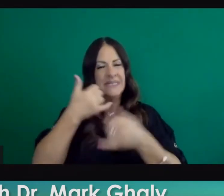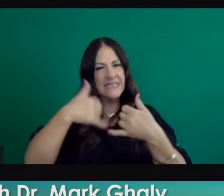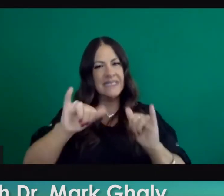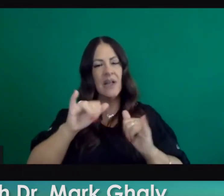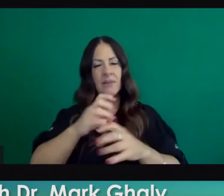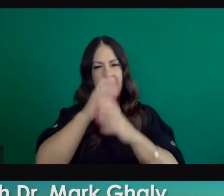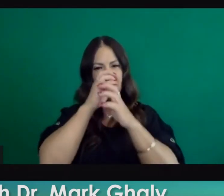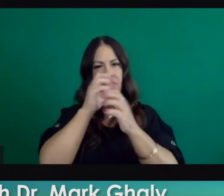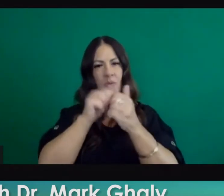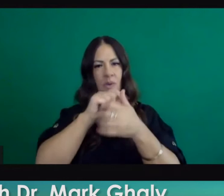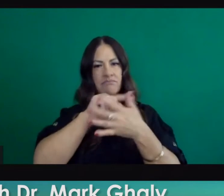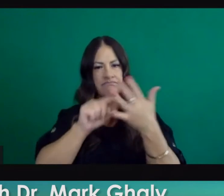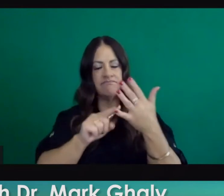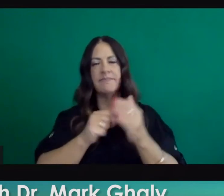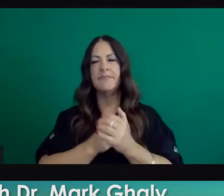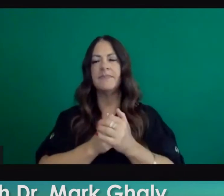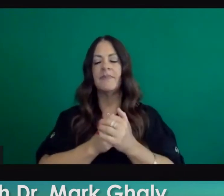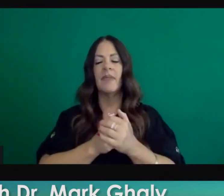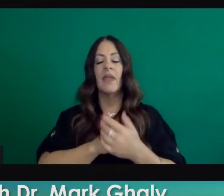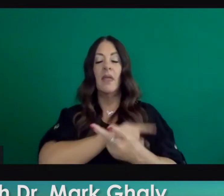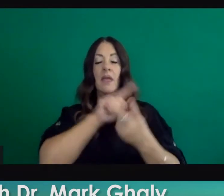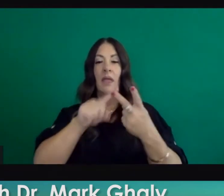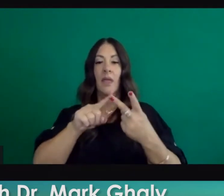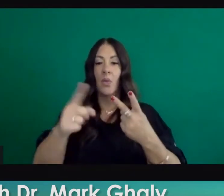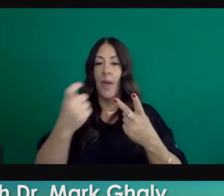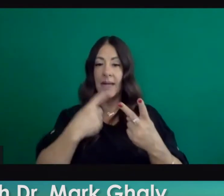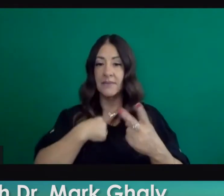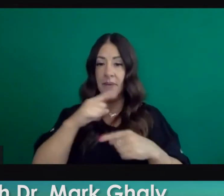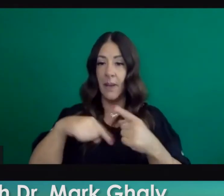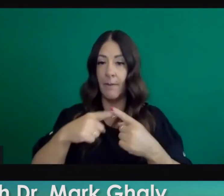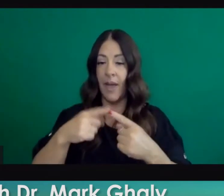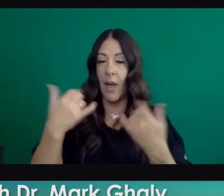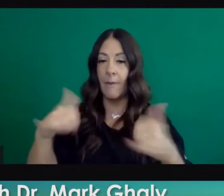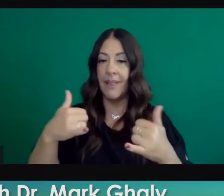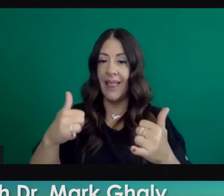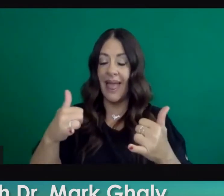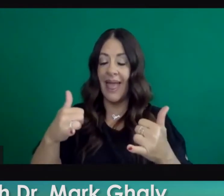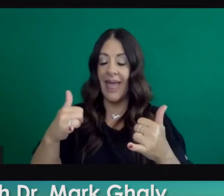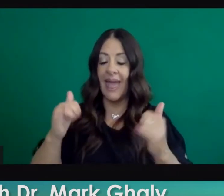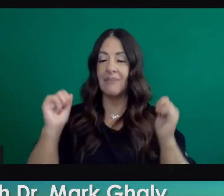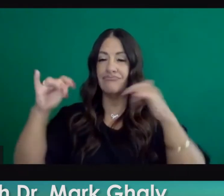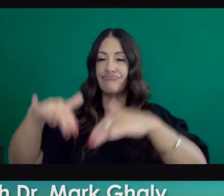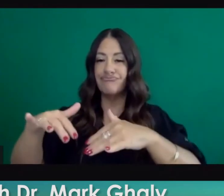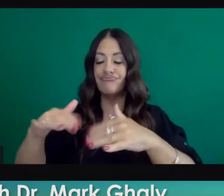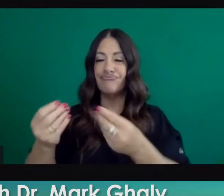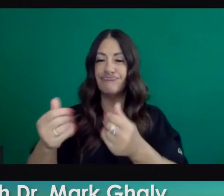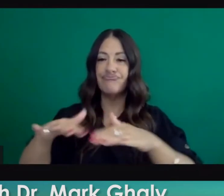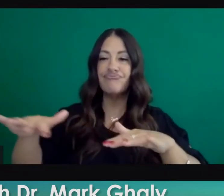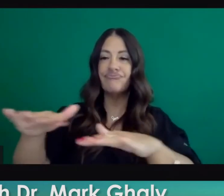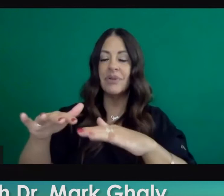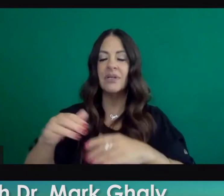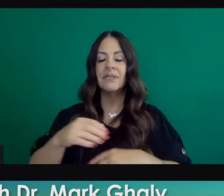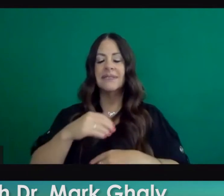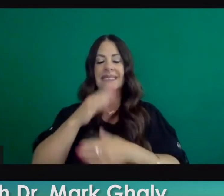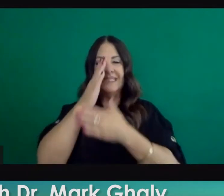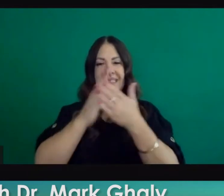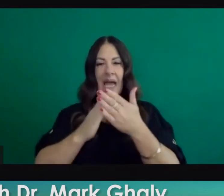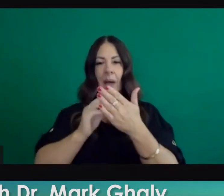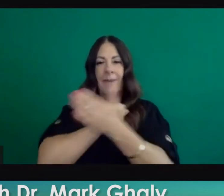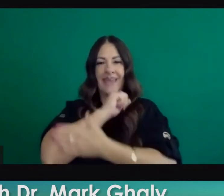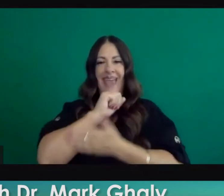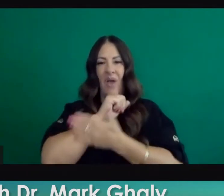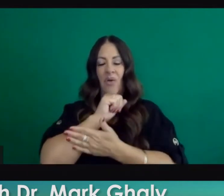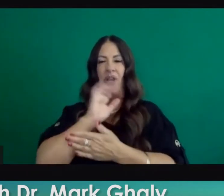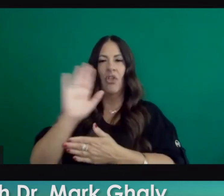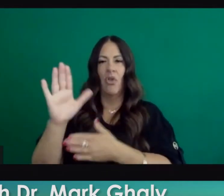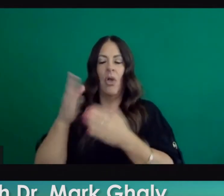terms of the playgrounds, some local county health orders may need to be updated. I can't speak